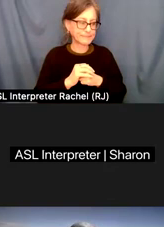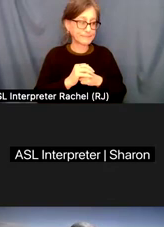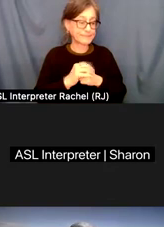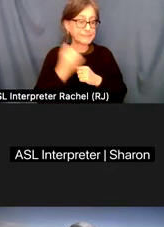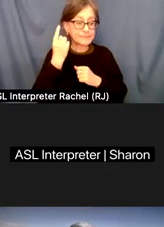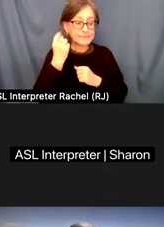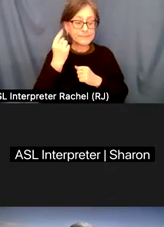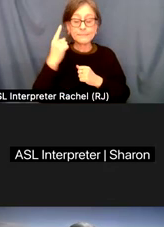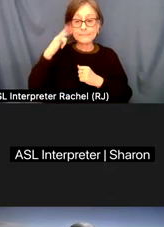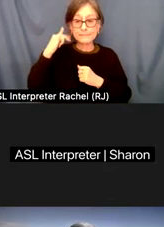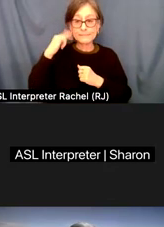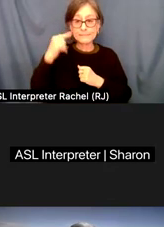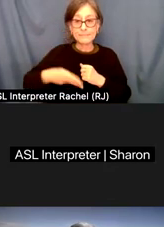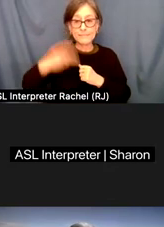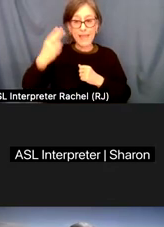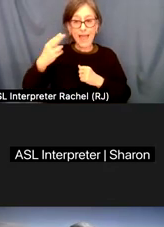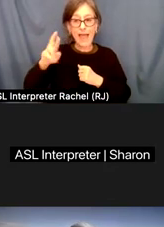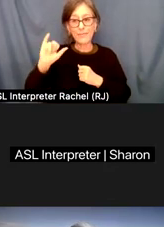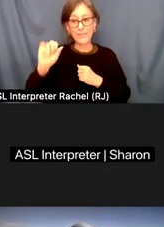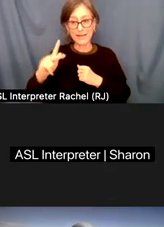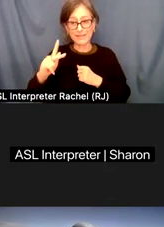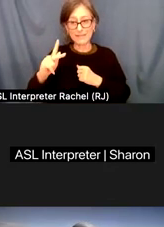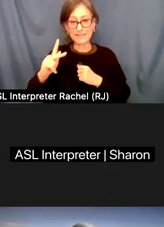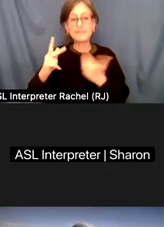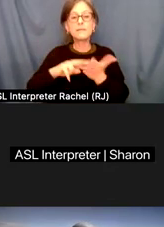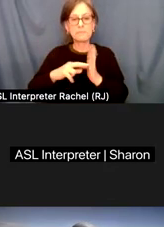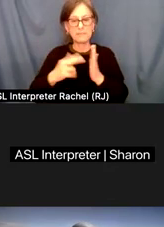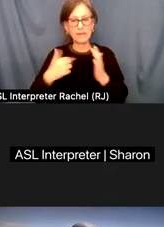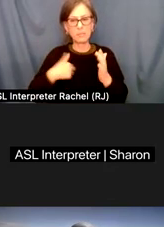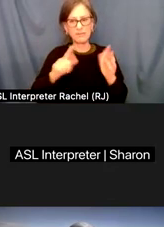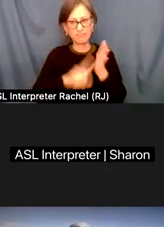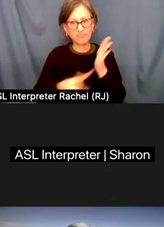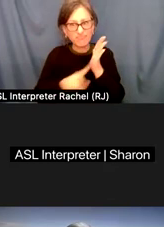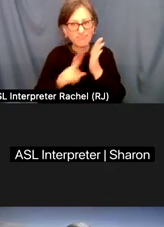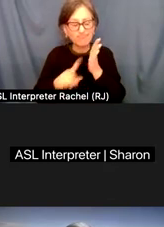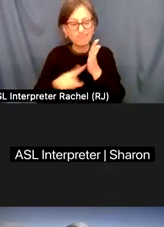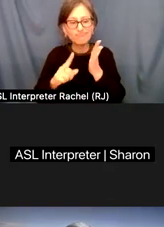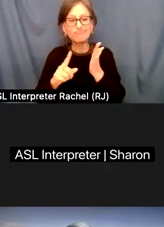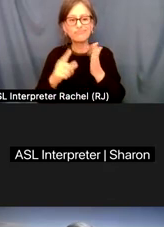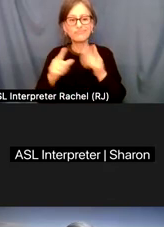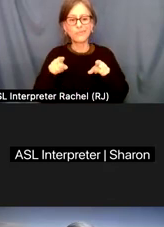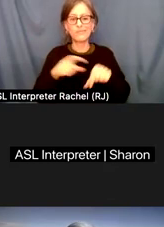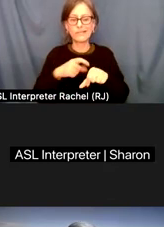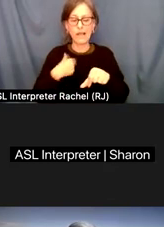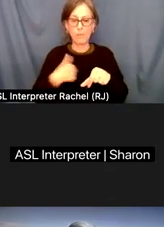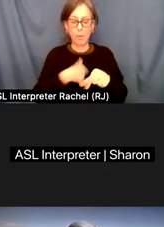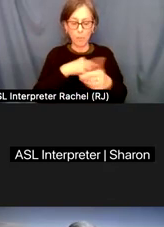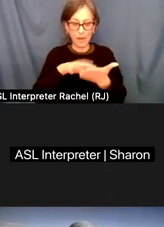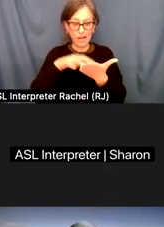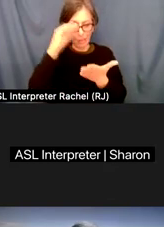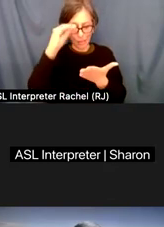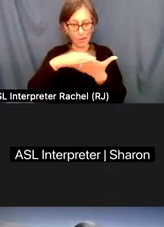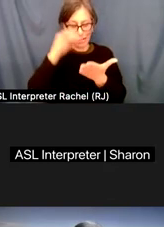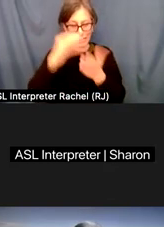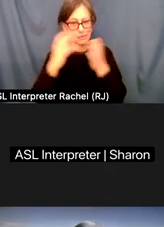because California has high earthquake risk, there's been a lot of research. And over the years, our understanding of what earthquakes are possible has greatly